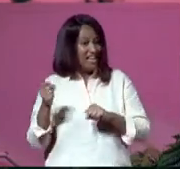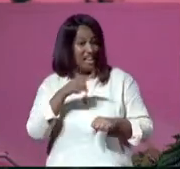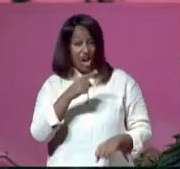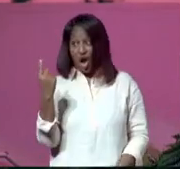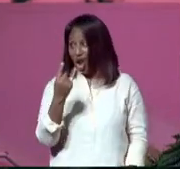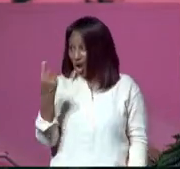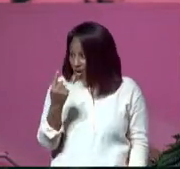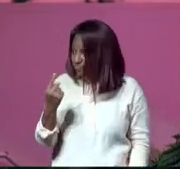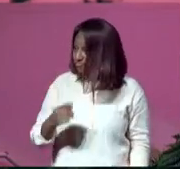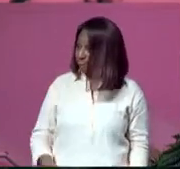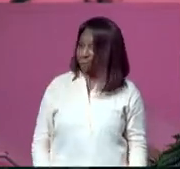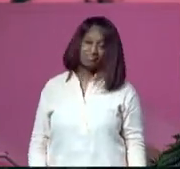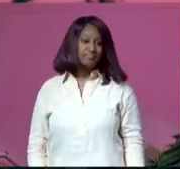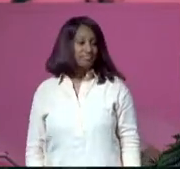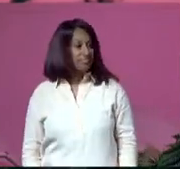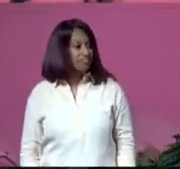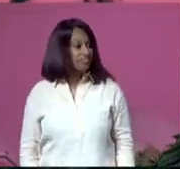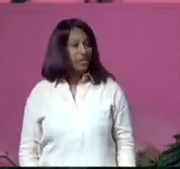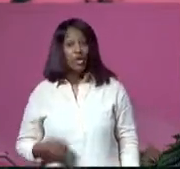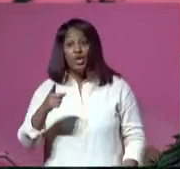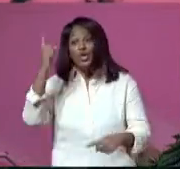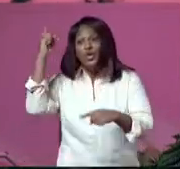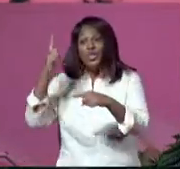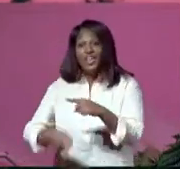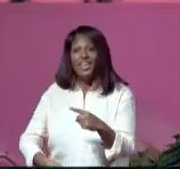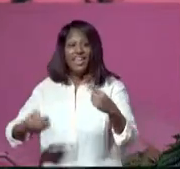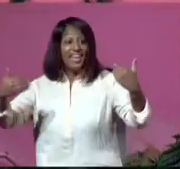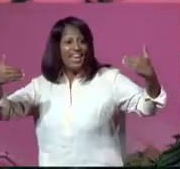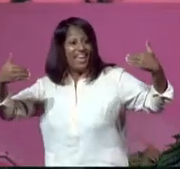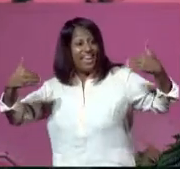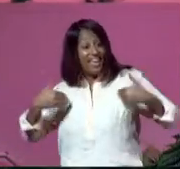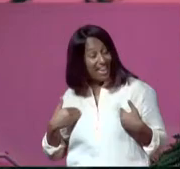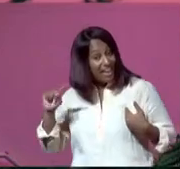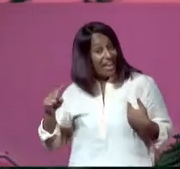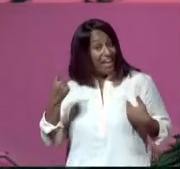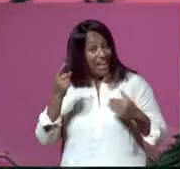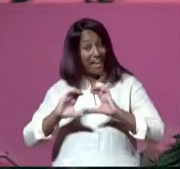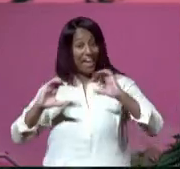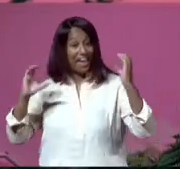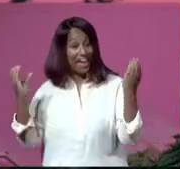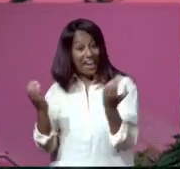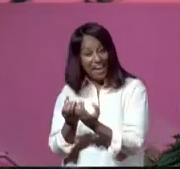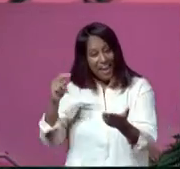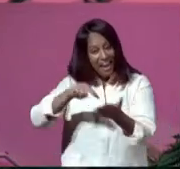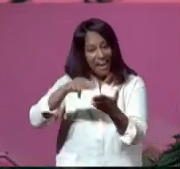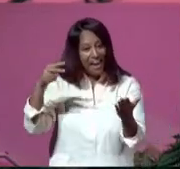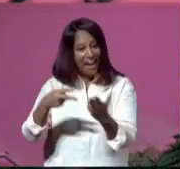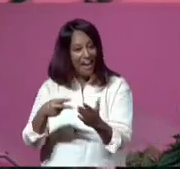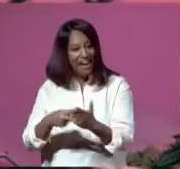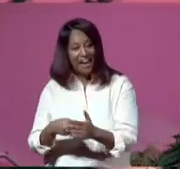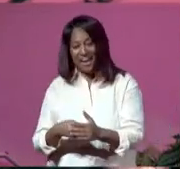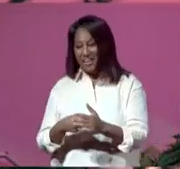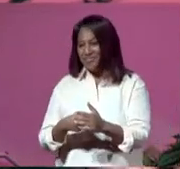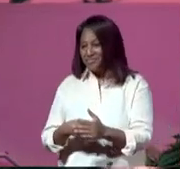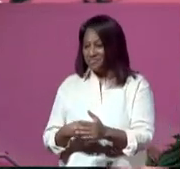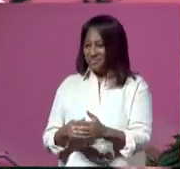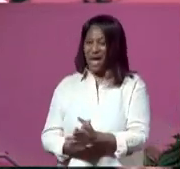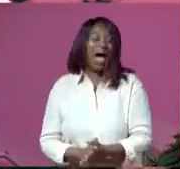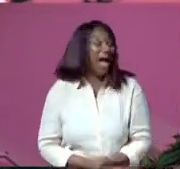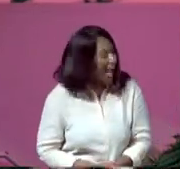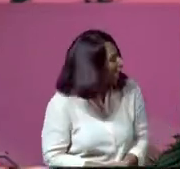ain't saying that. See, you can't have a first-class destiny with an economy mindset.